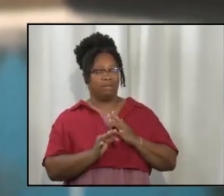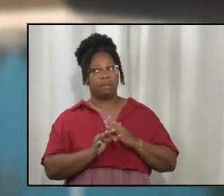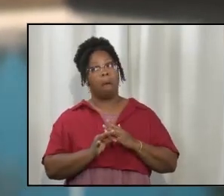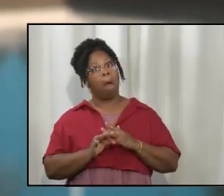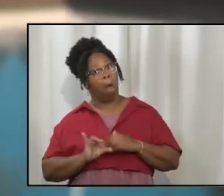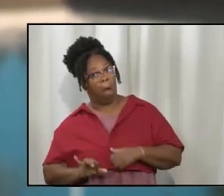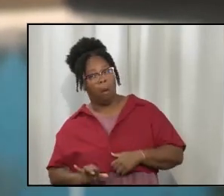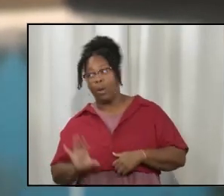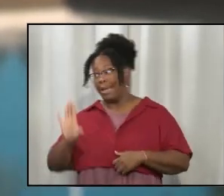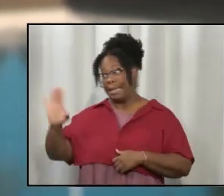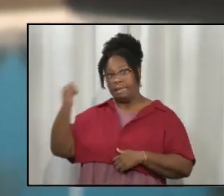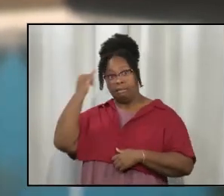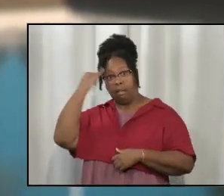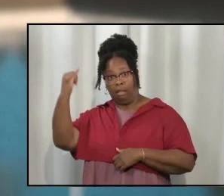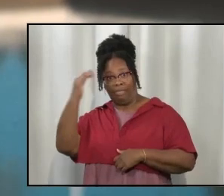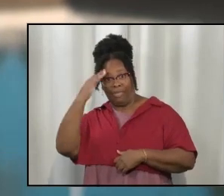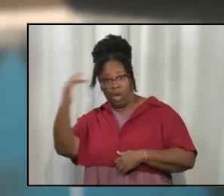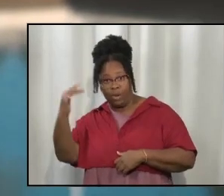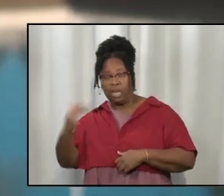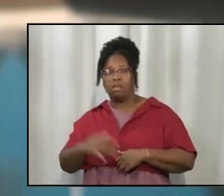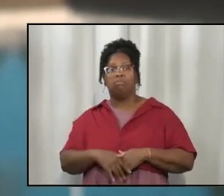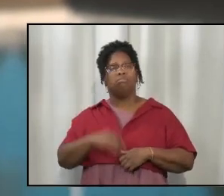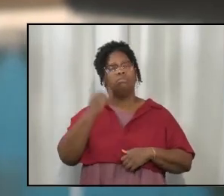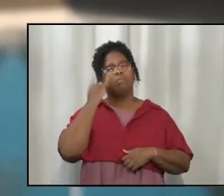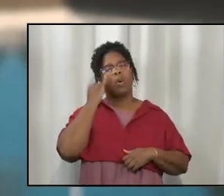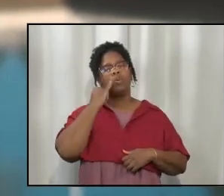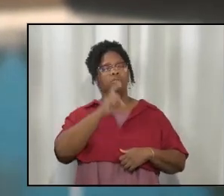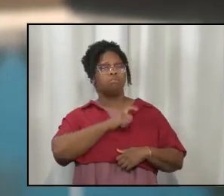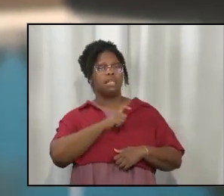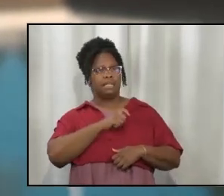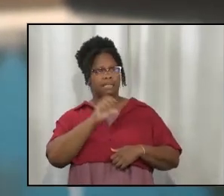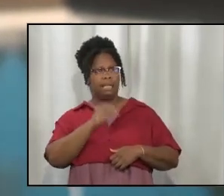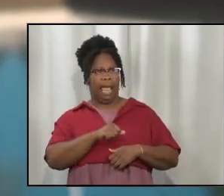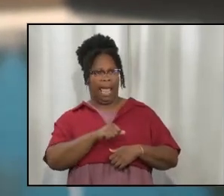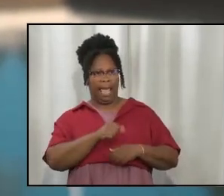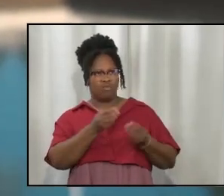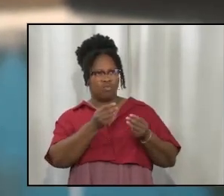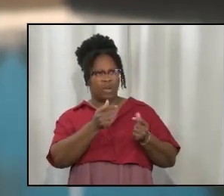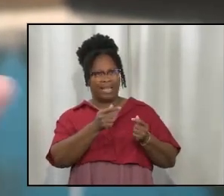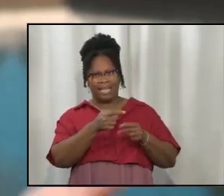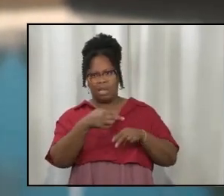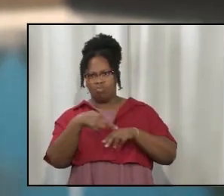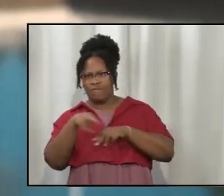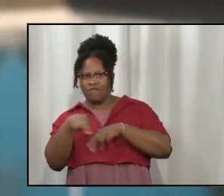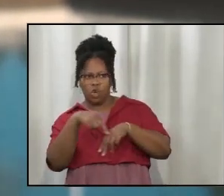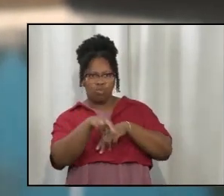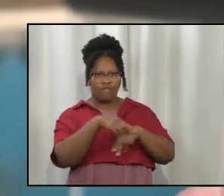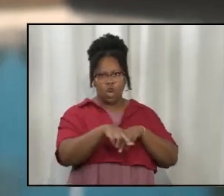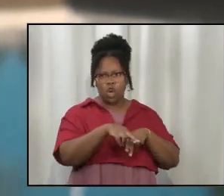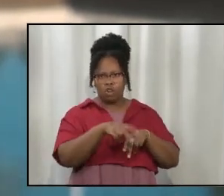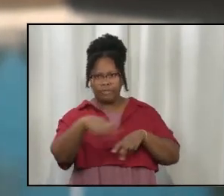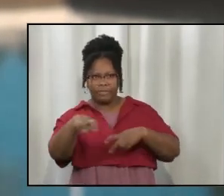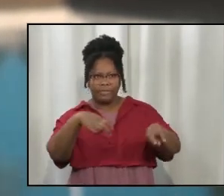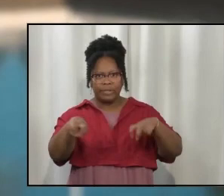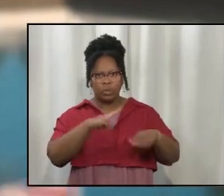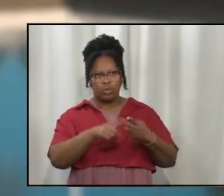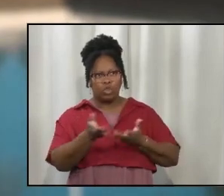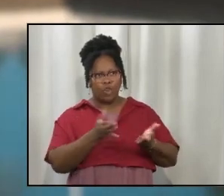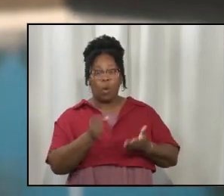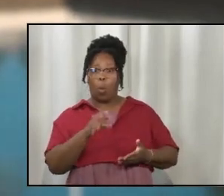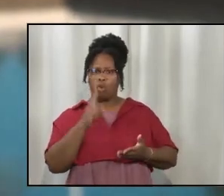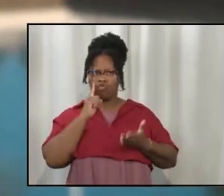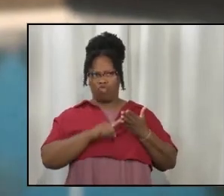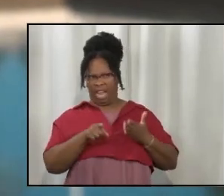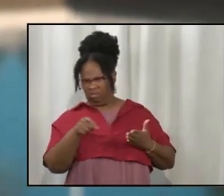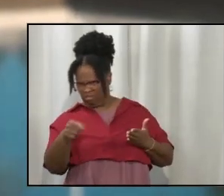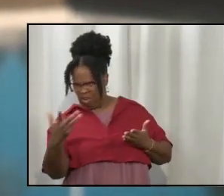police officers had the ability to quickly refer someone to services or to check to see if they're already in services and then